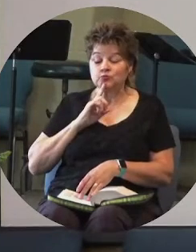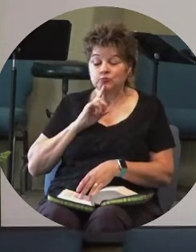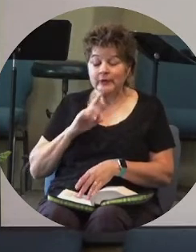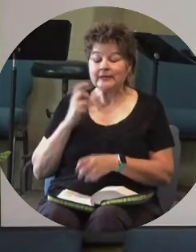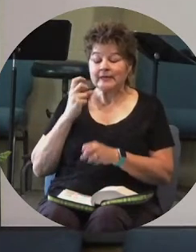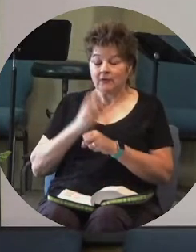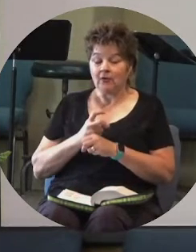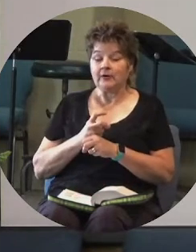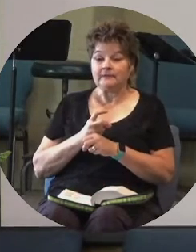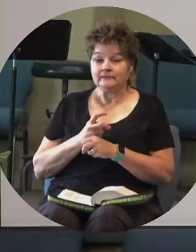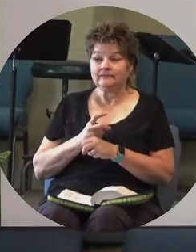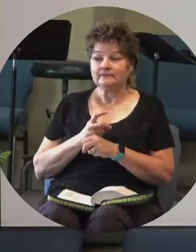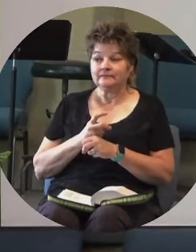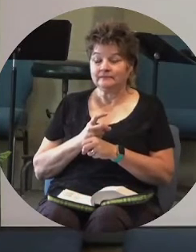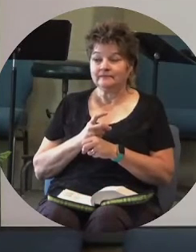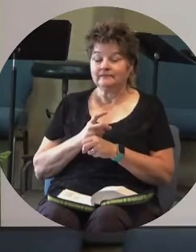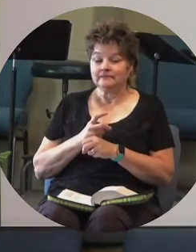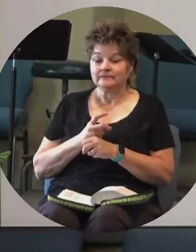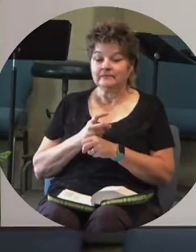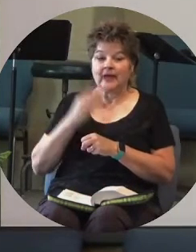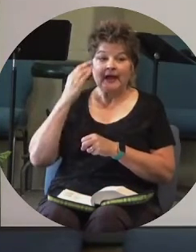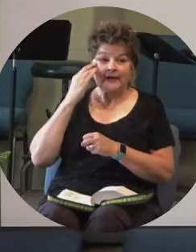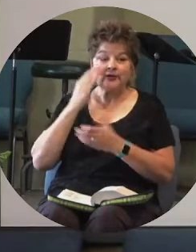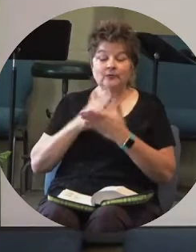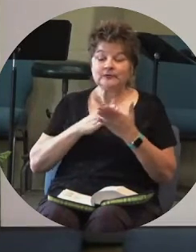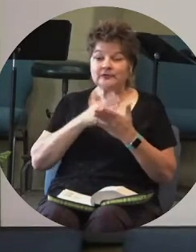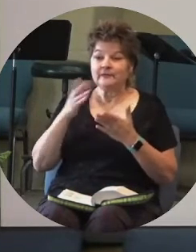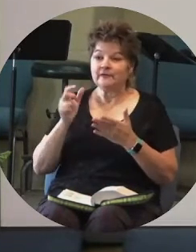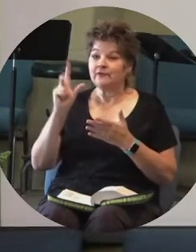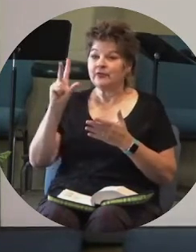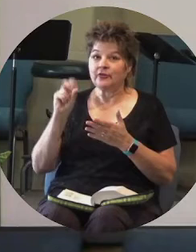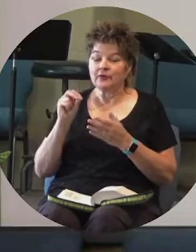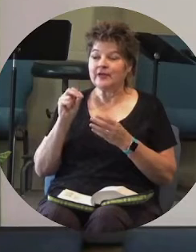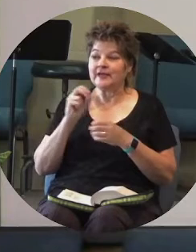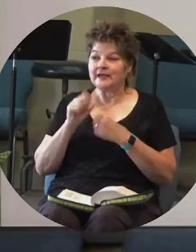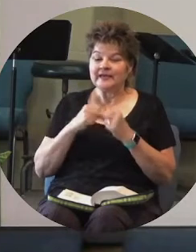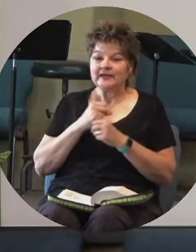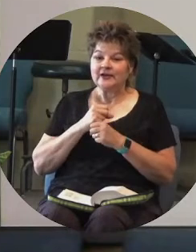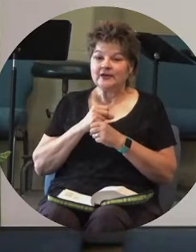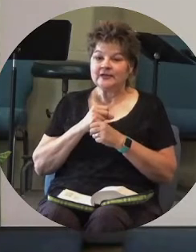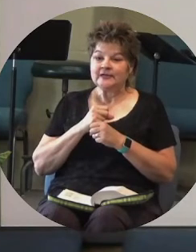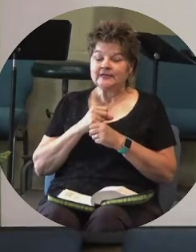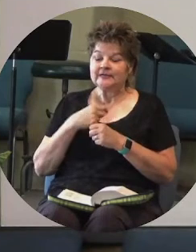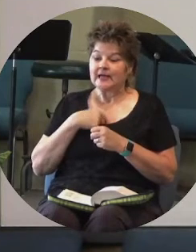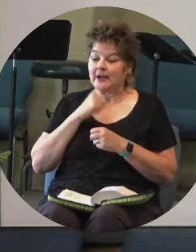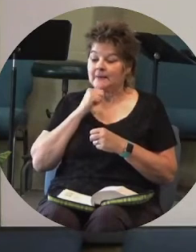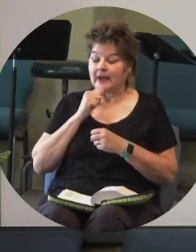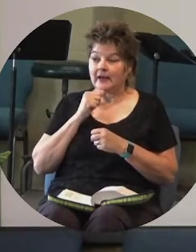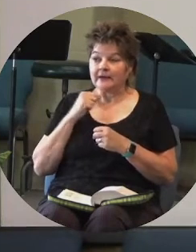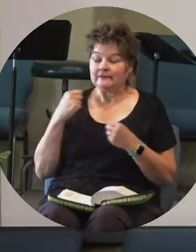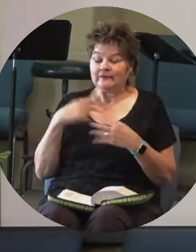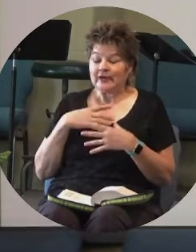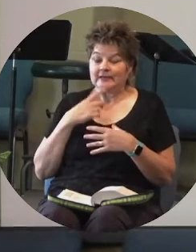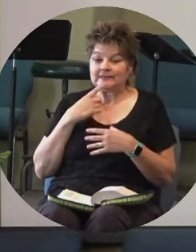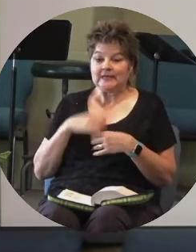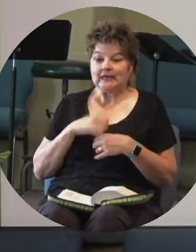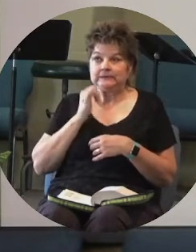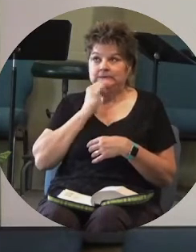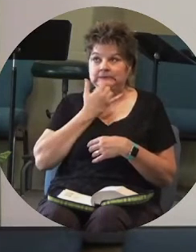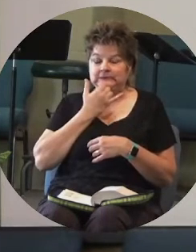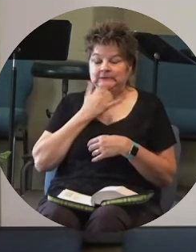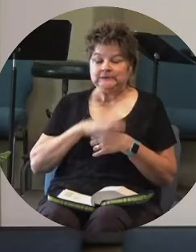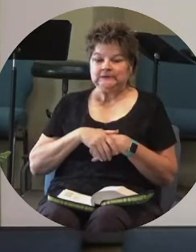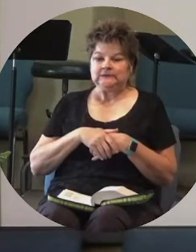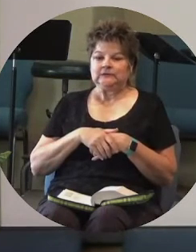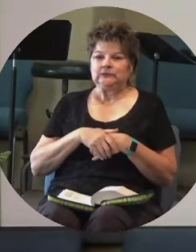tough. I've known some of you guys for 30 years, and you know, I'm not afraid to say I messed up. I blew it. I sped.